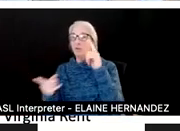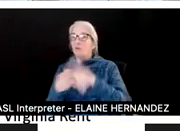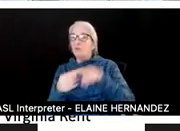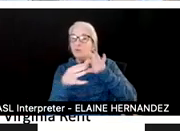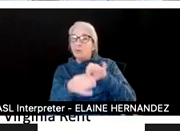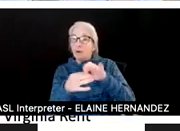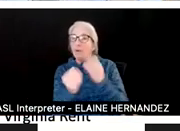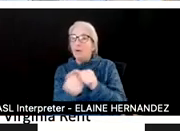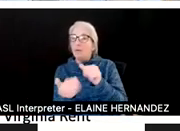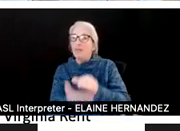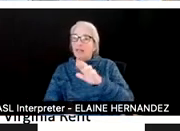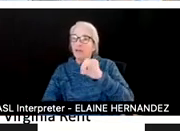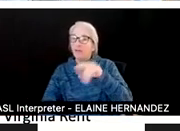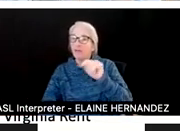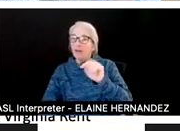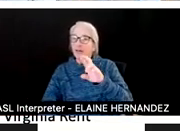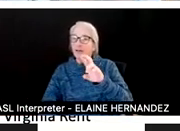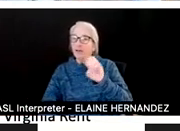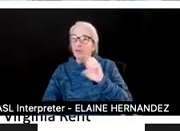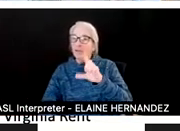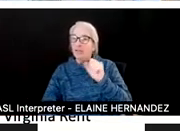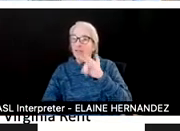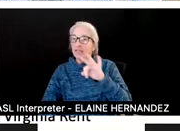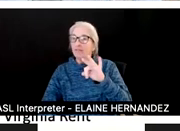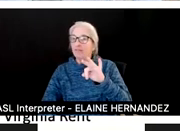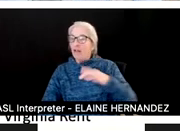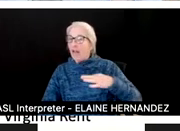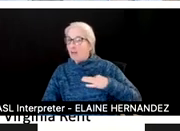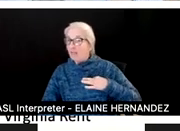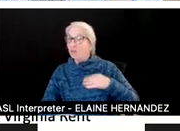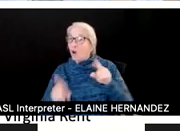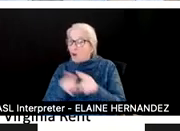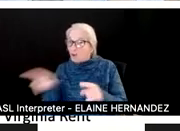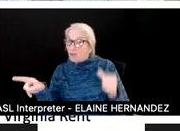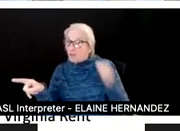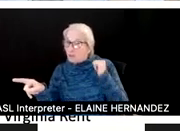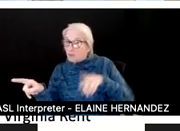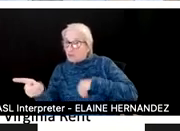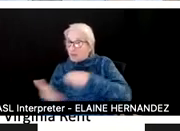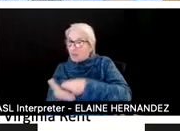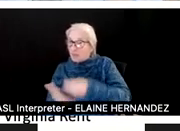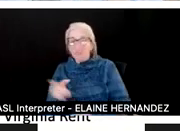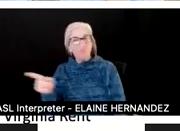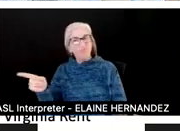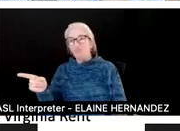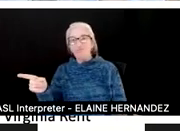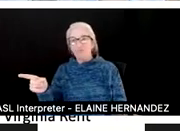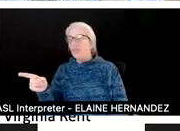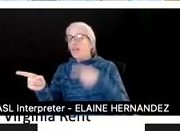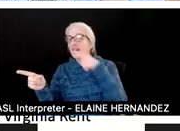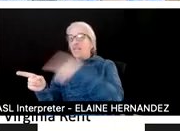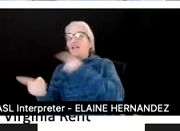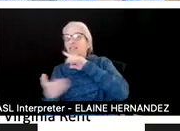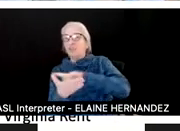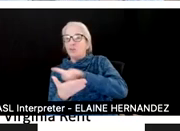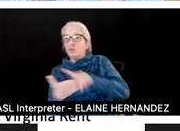application, and because he refused to accept the money from the rent relief program, he has committed a source of funds discrimination.